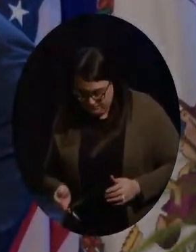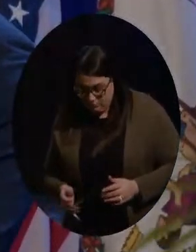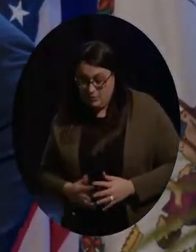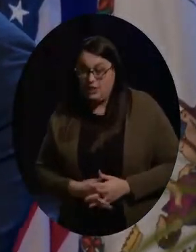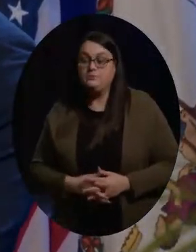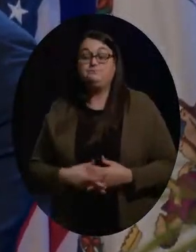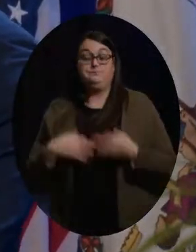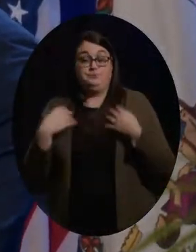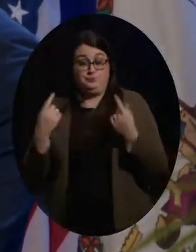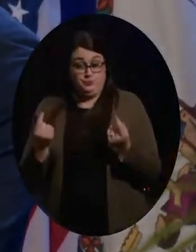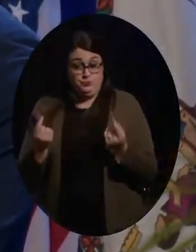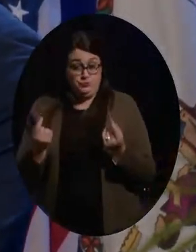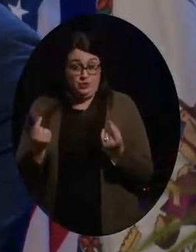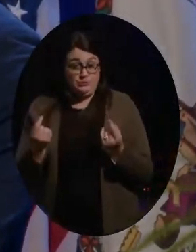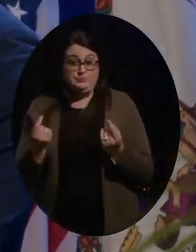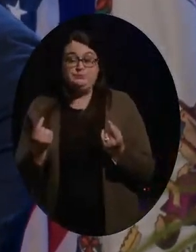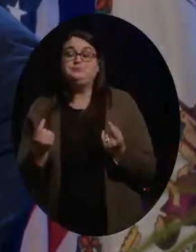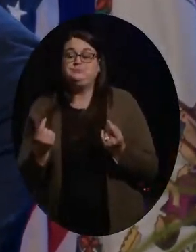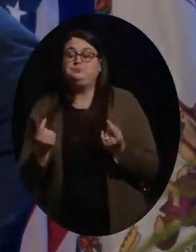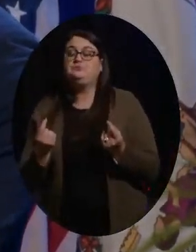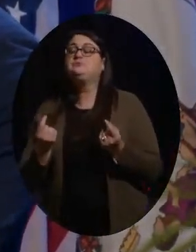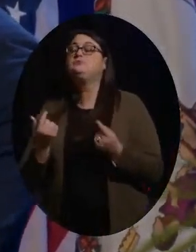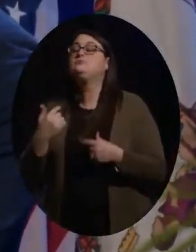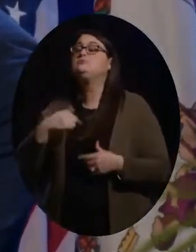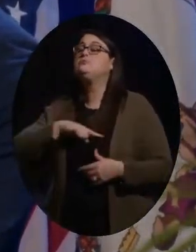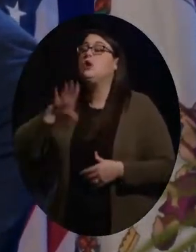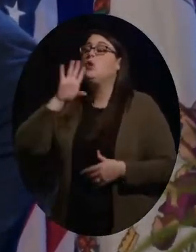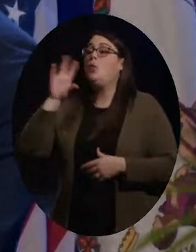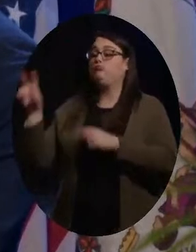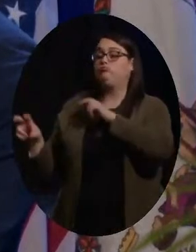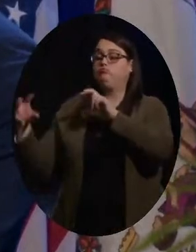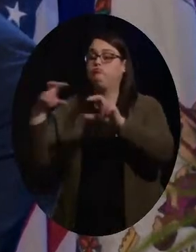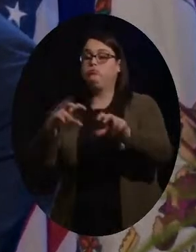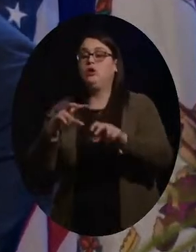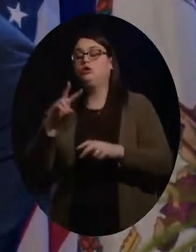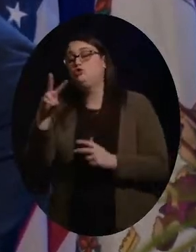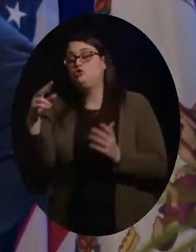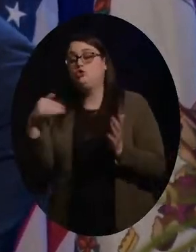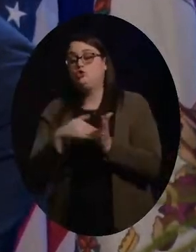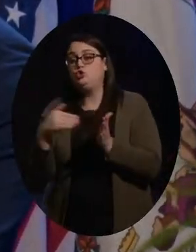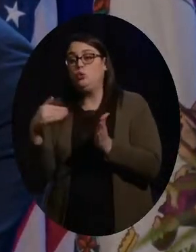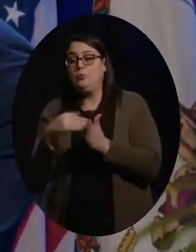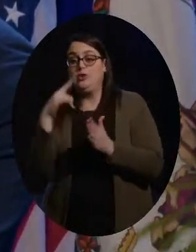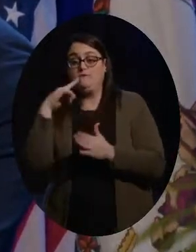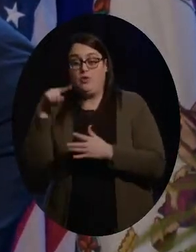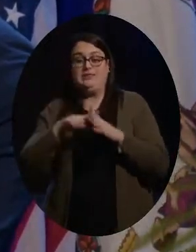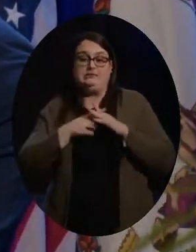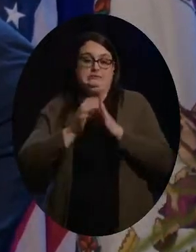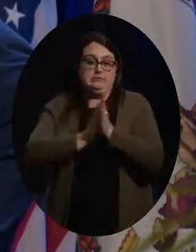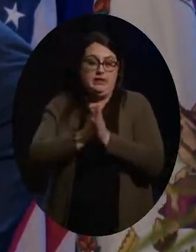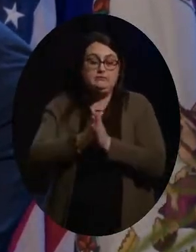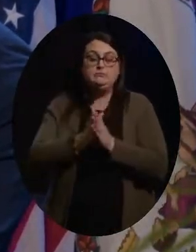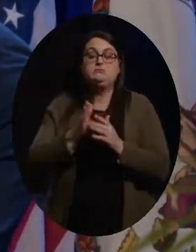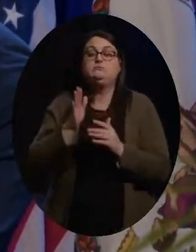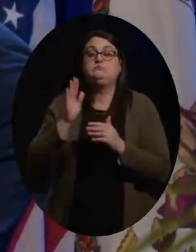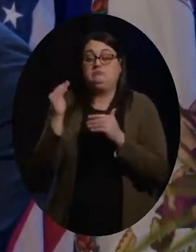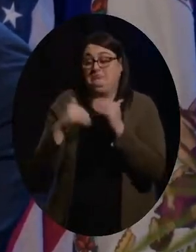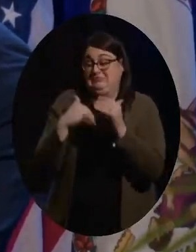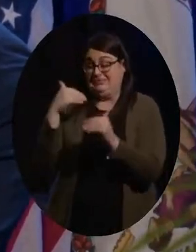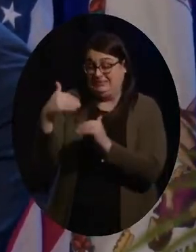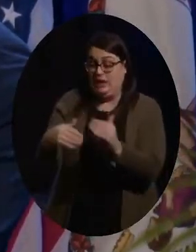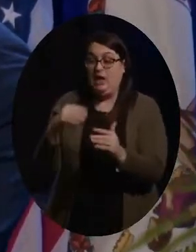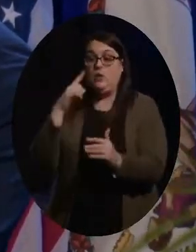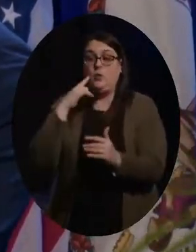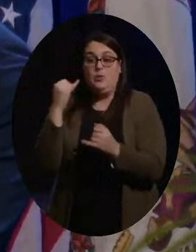Here's what we're going to do. We are going to invest an initial $2 million for this effort, and in the coming months, we